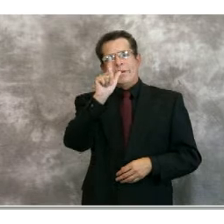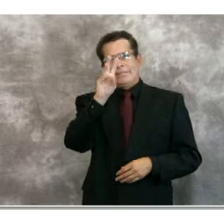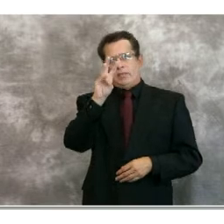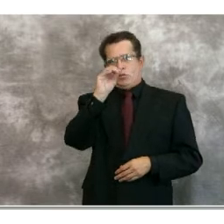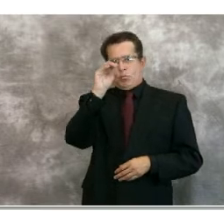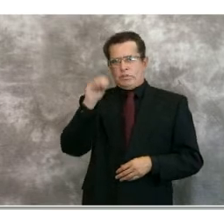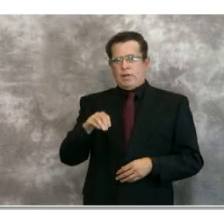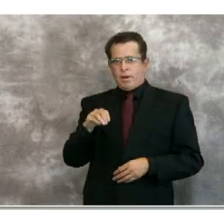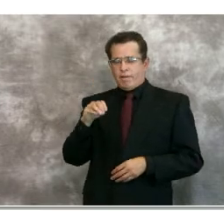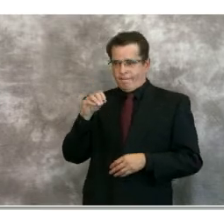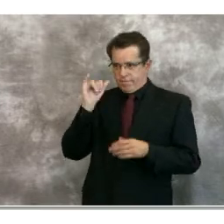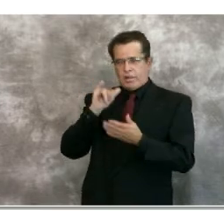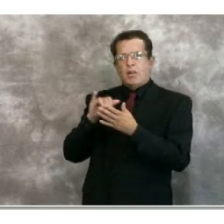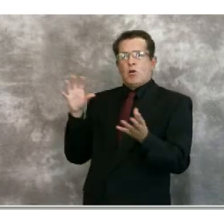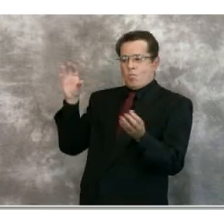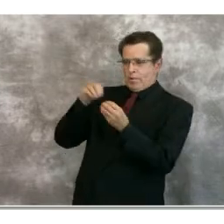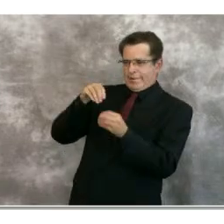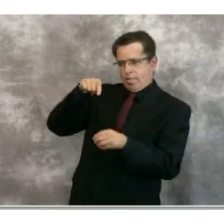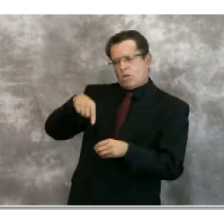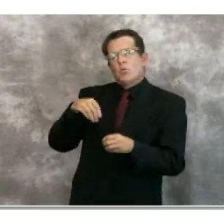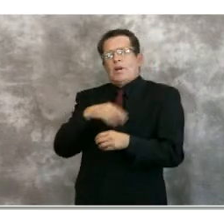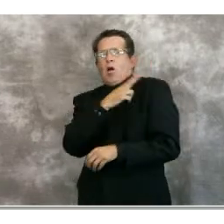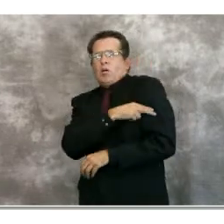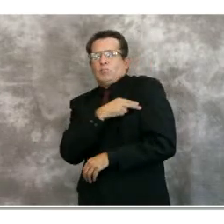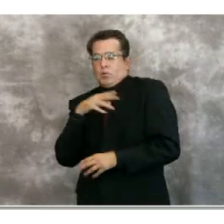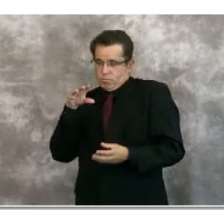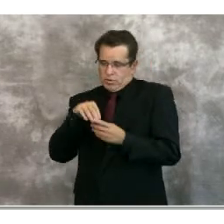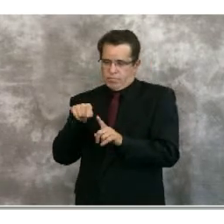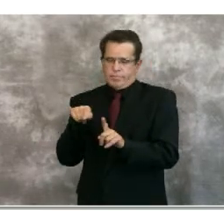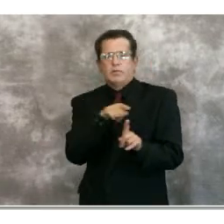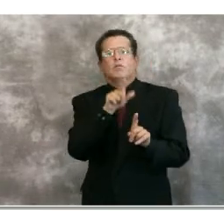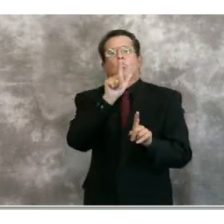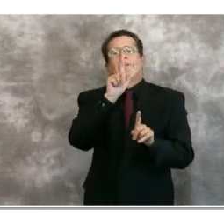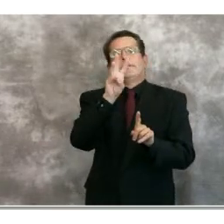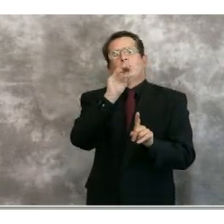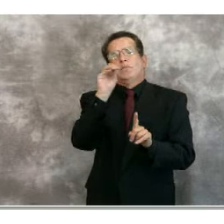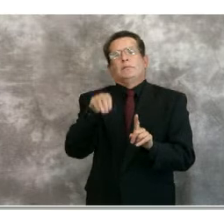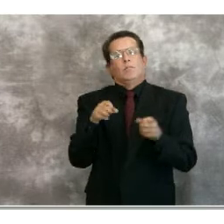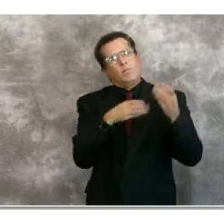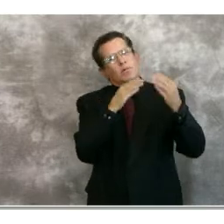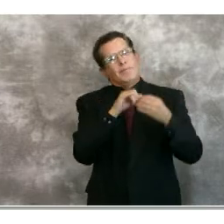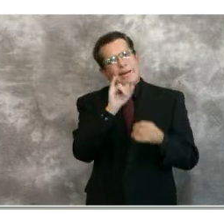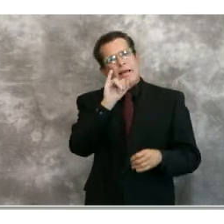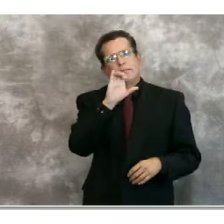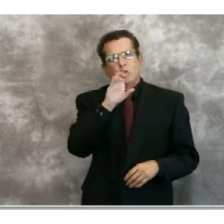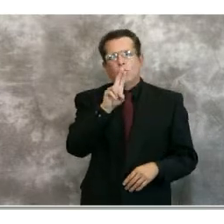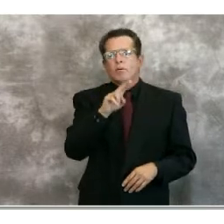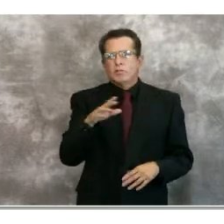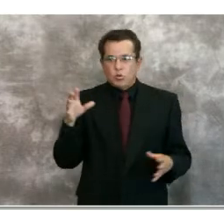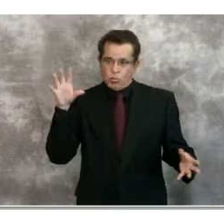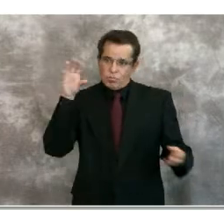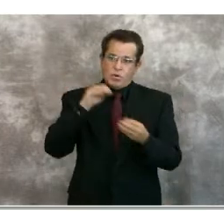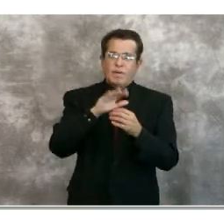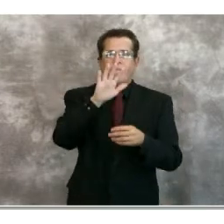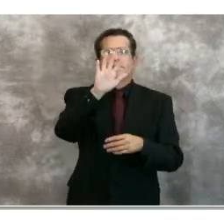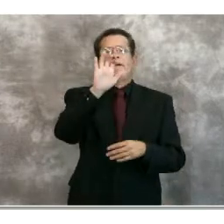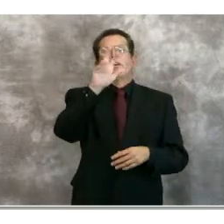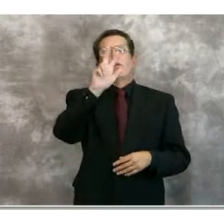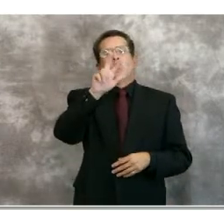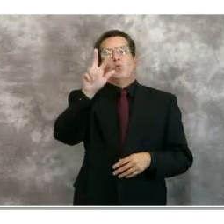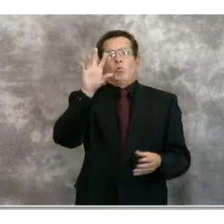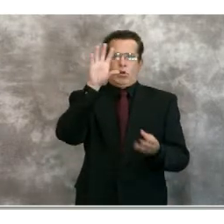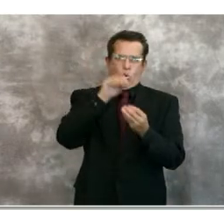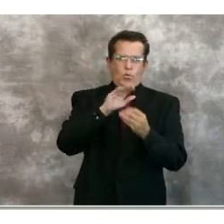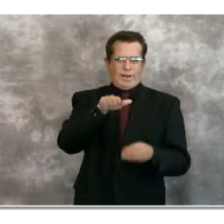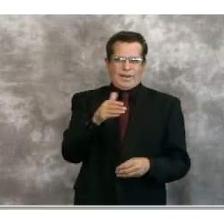total number of those hospitalized. Again, there are 533 total deaths, which